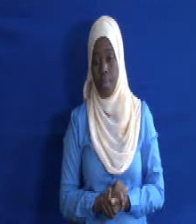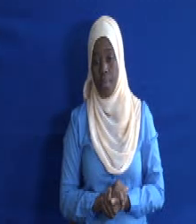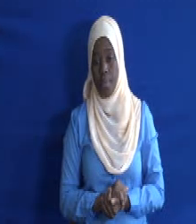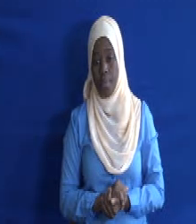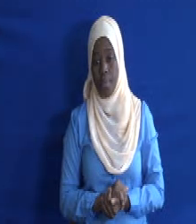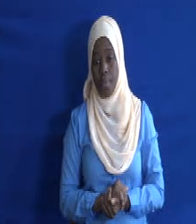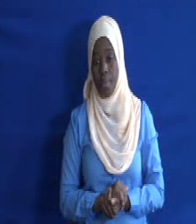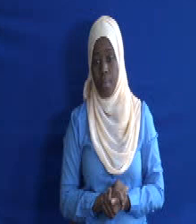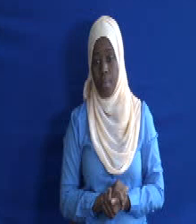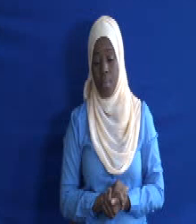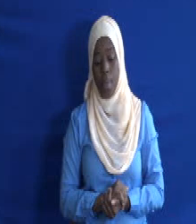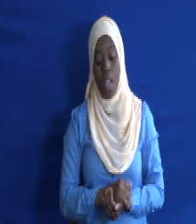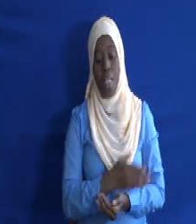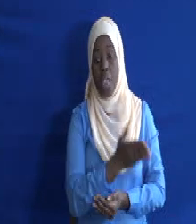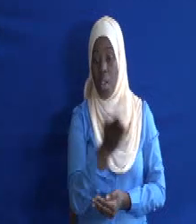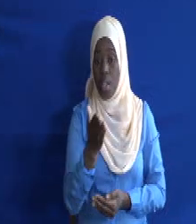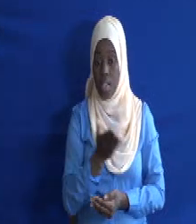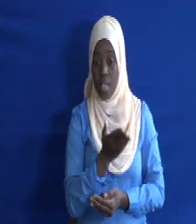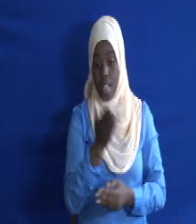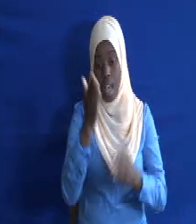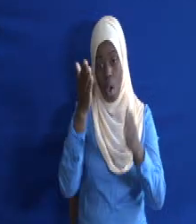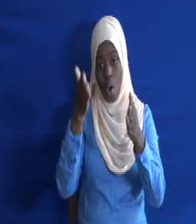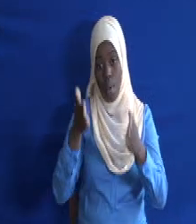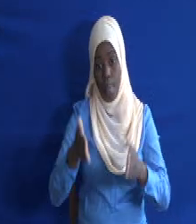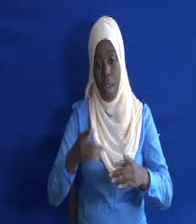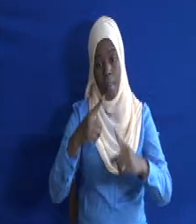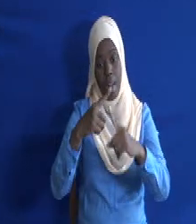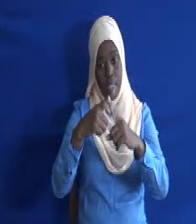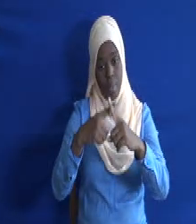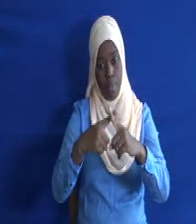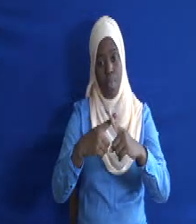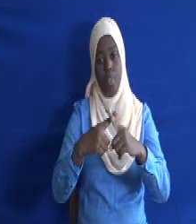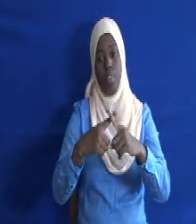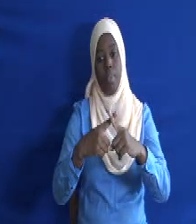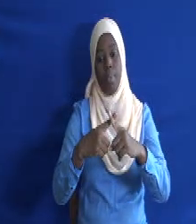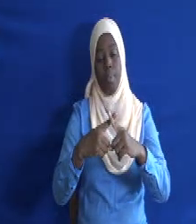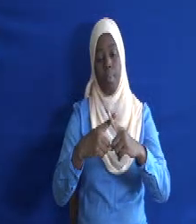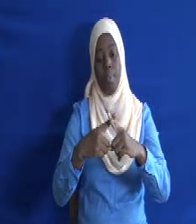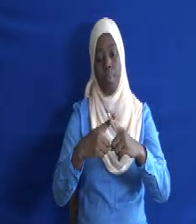common multiple of 4 and 3. Very good.